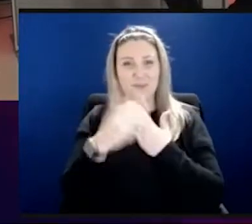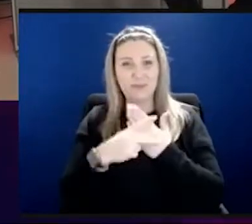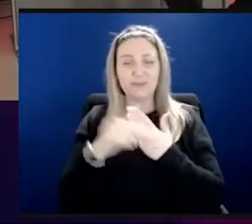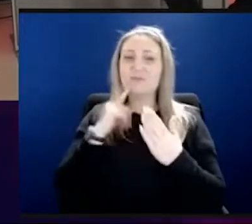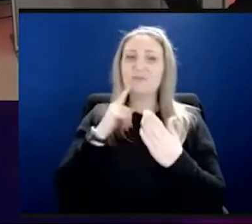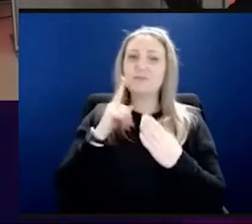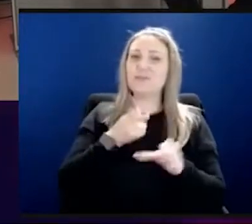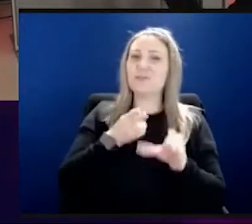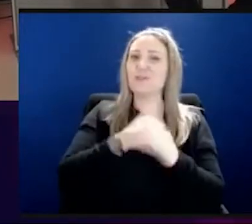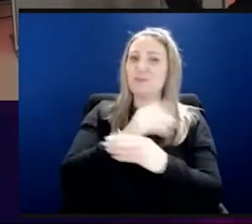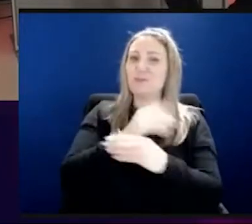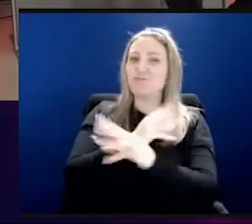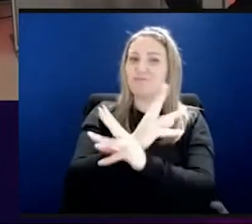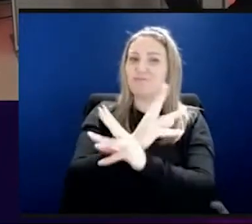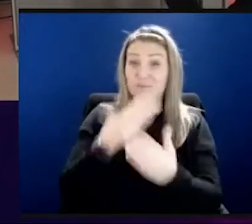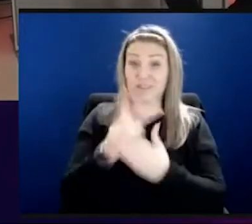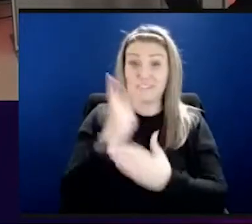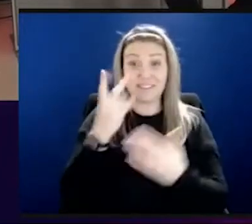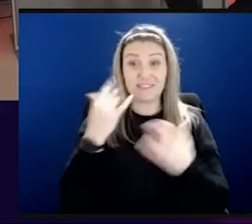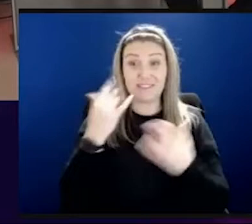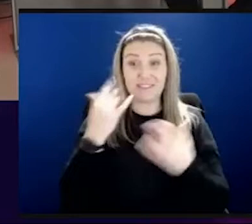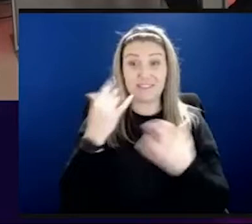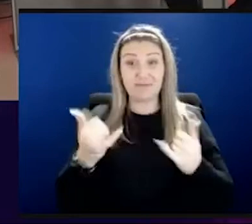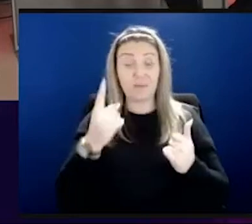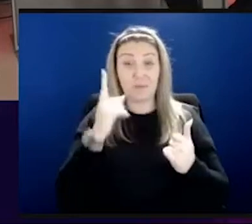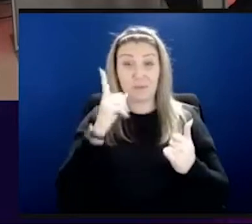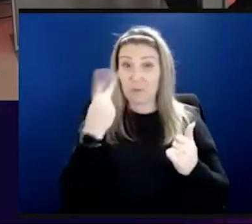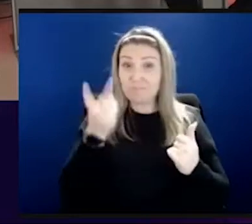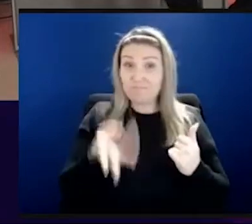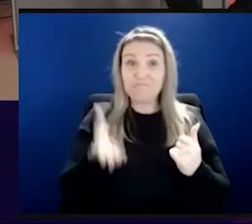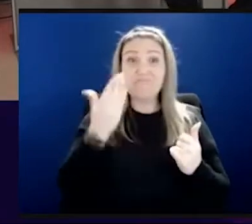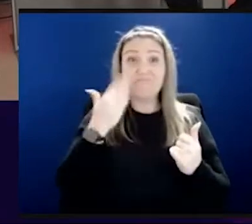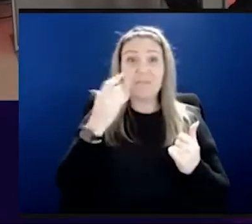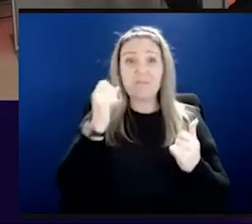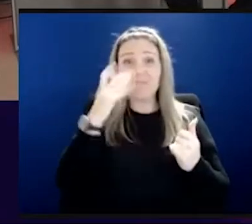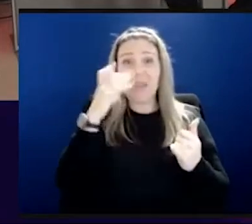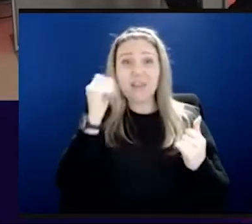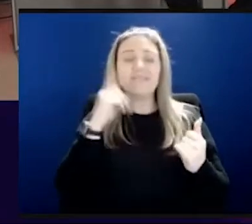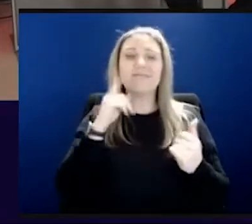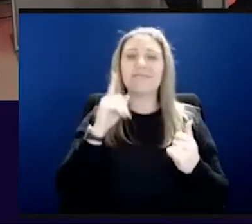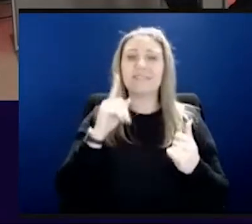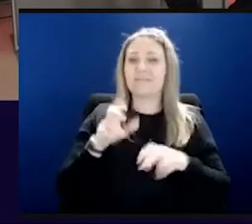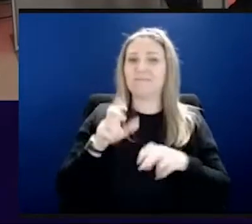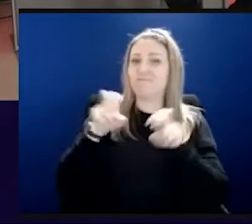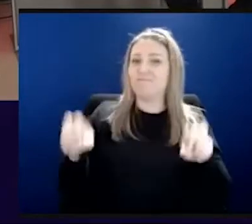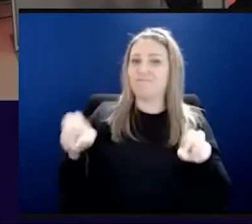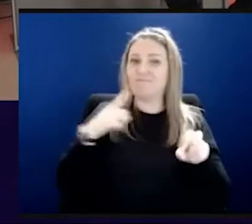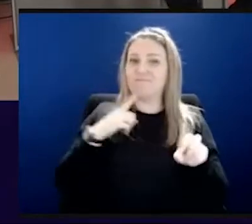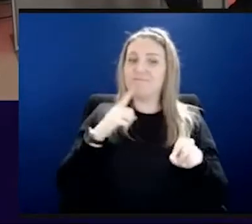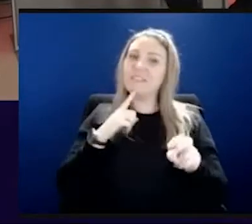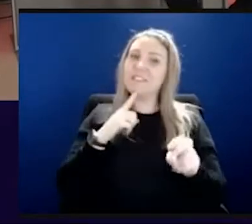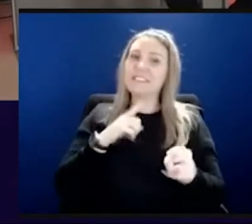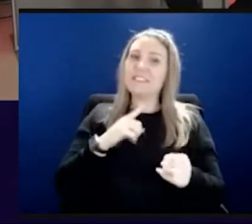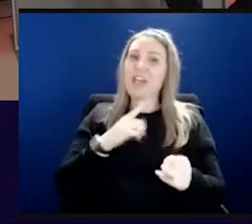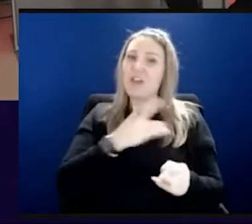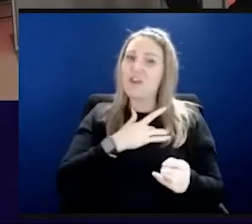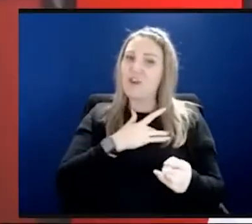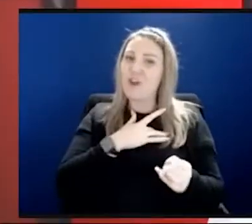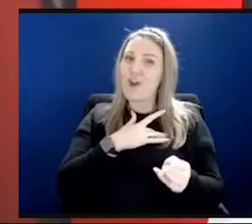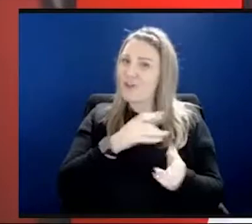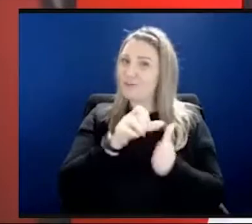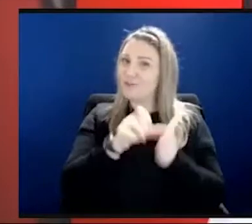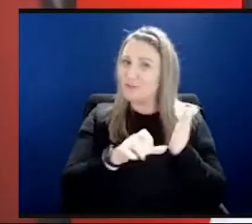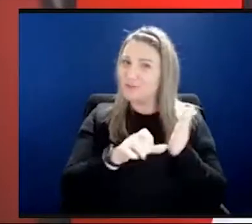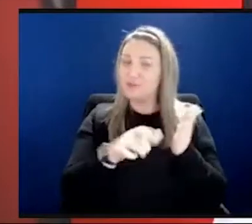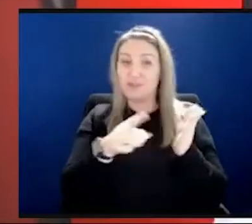to see you now. You look amazing. And then sitting right beside me is the cardiothoracic surgeon, Dr. Travis Abick. You're the one who saved